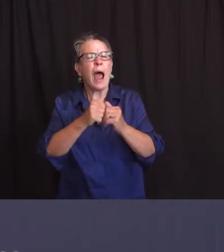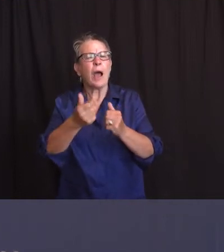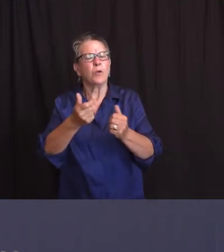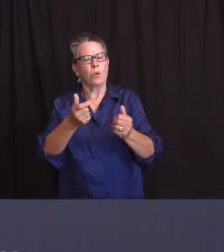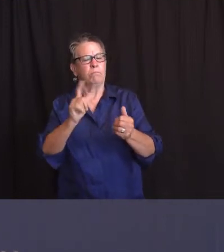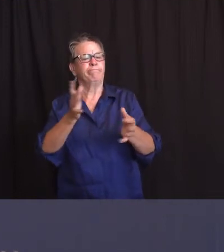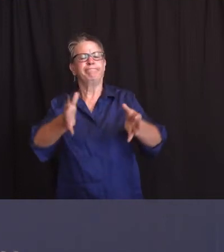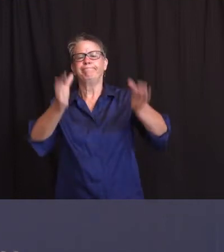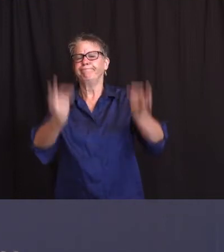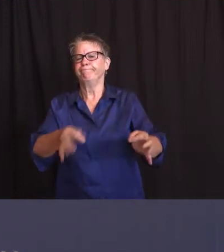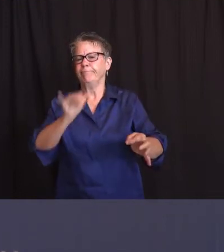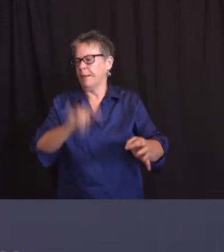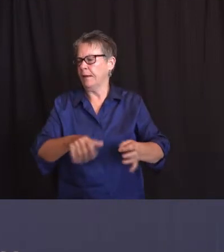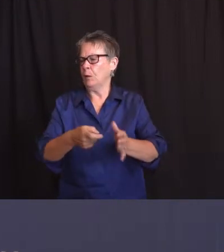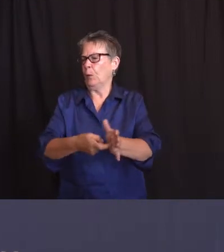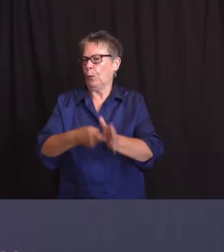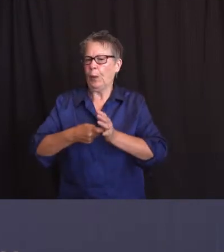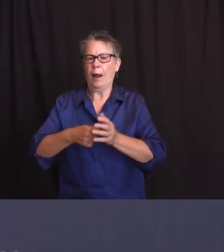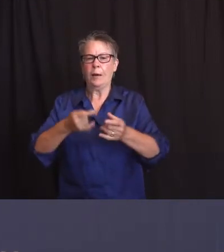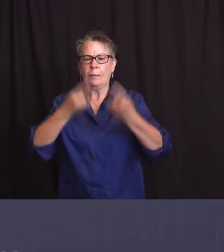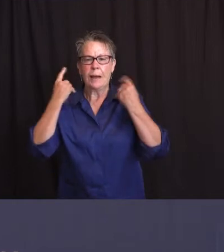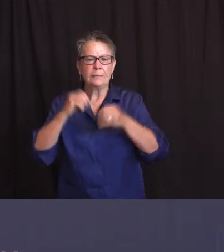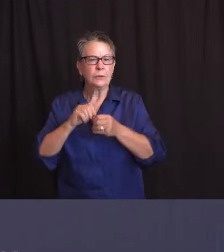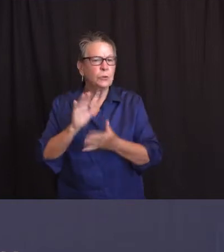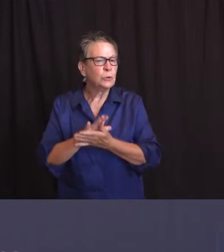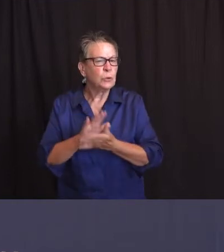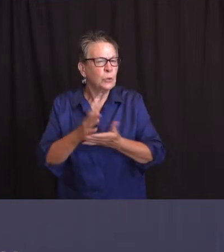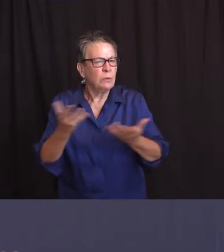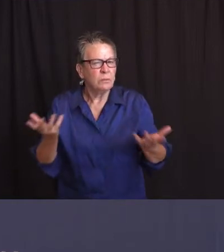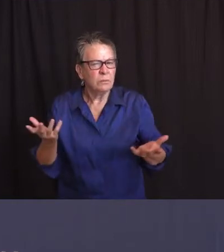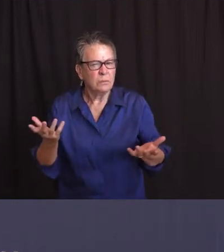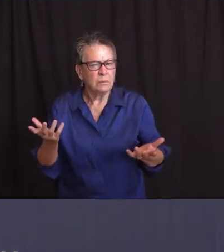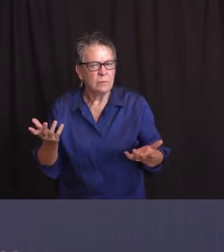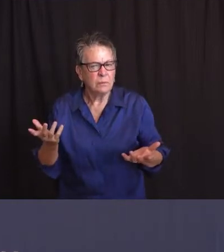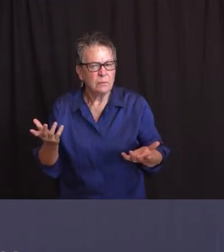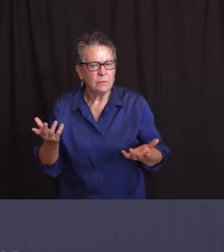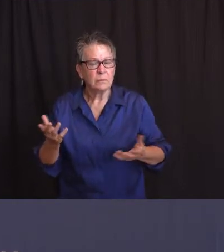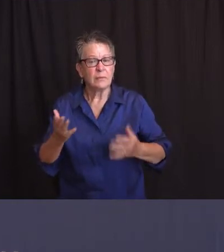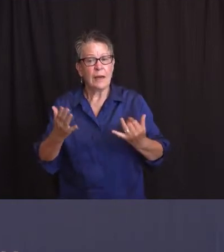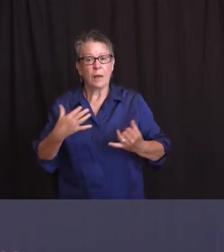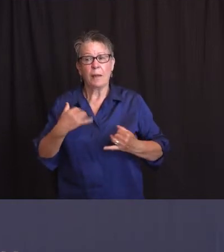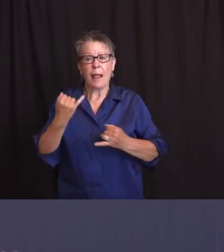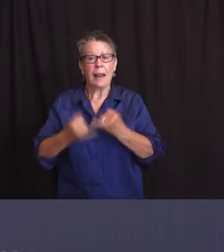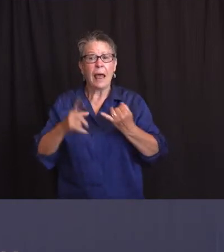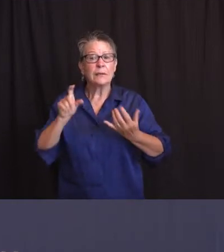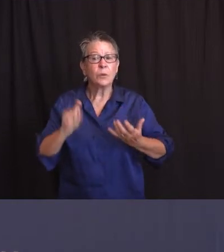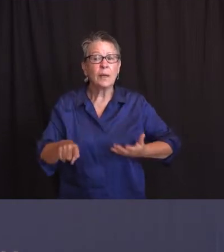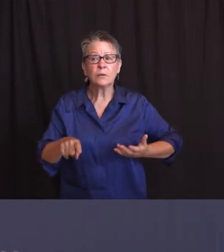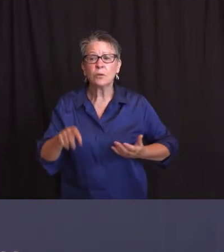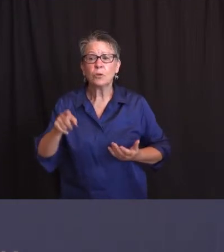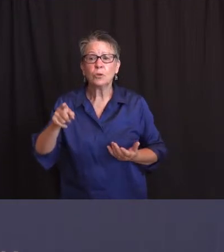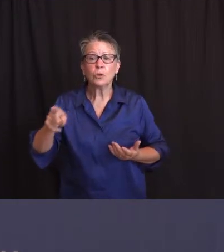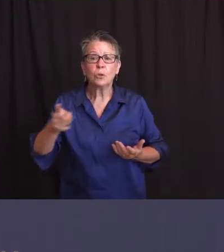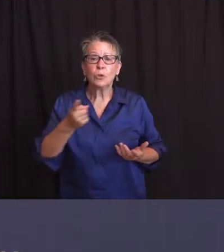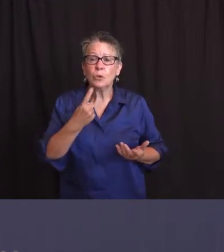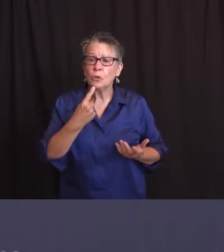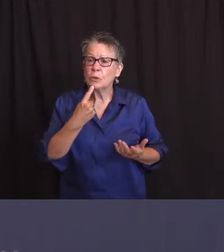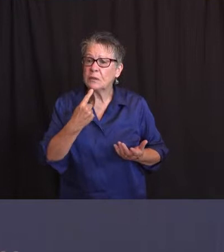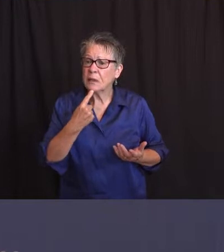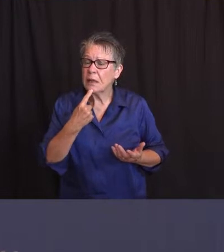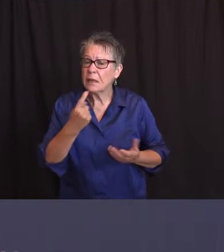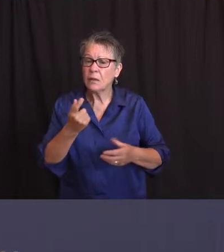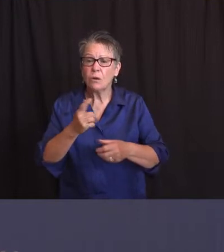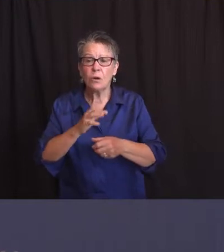fear-mongering. How are you going to reach out to people to try and get them to become vaccinated? You tried the beer, you tried the wine, you tried dinner with